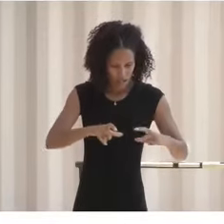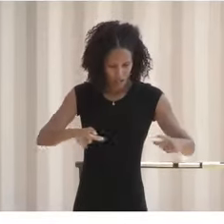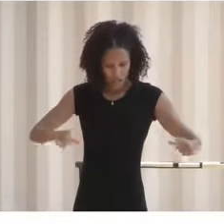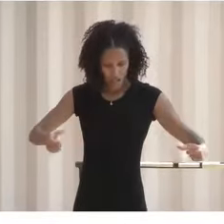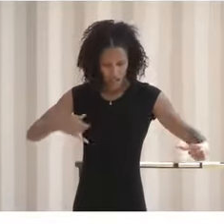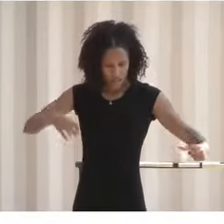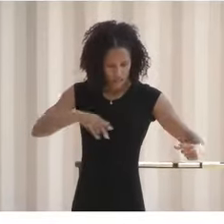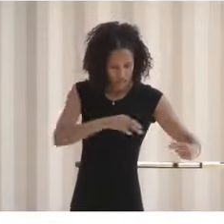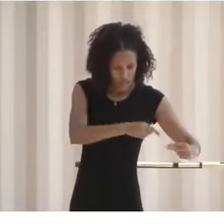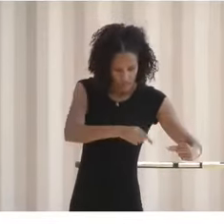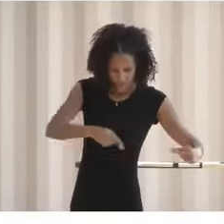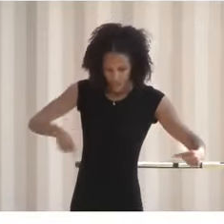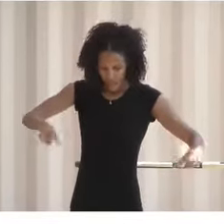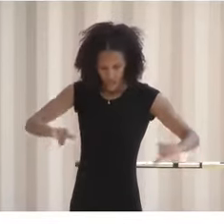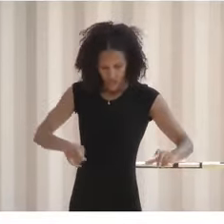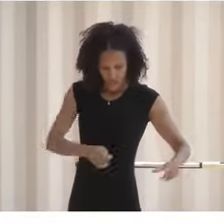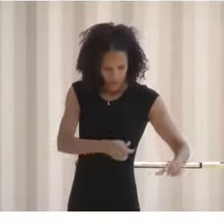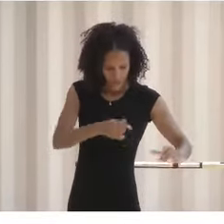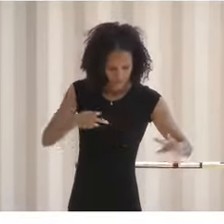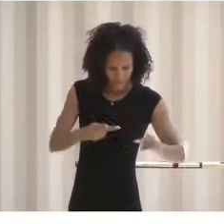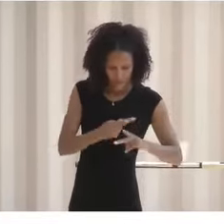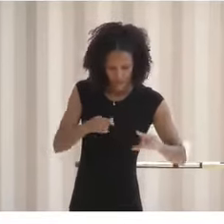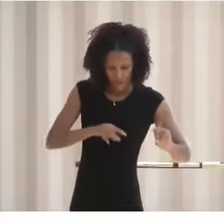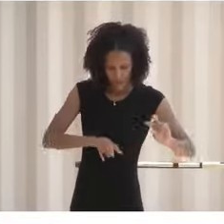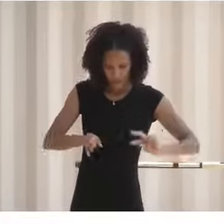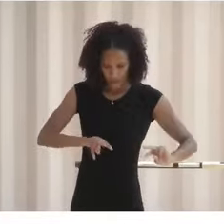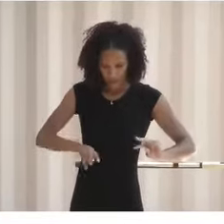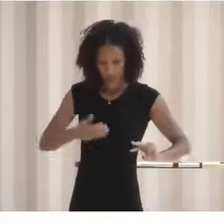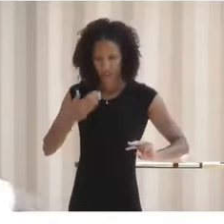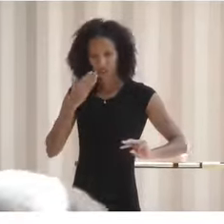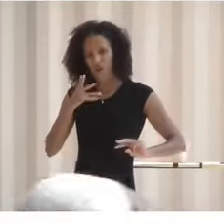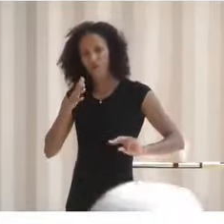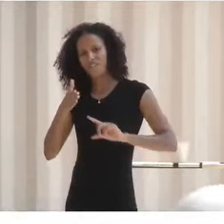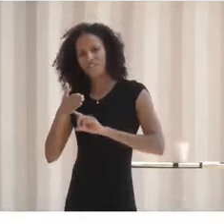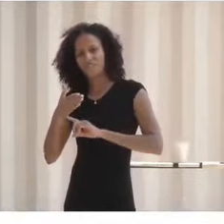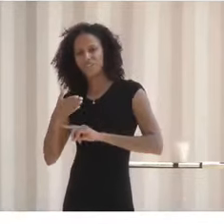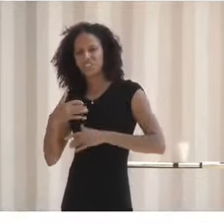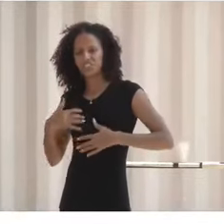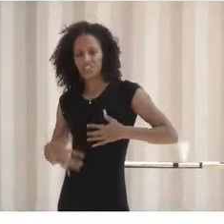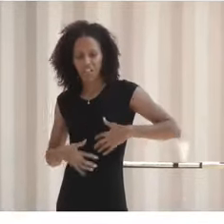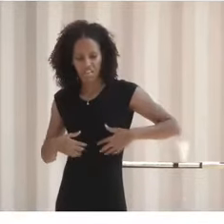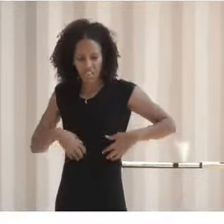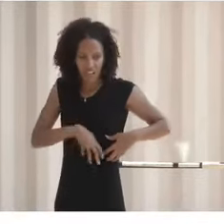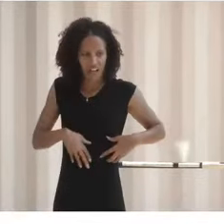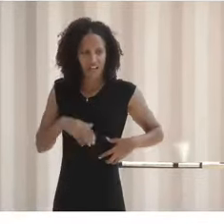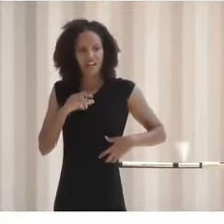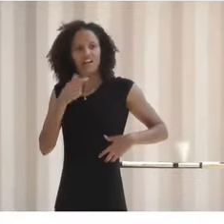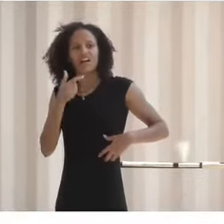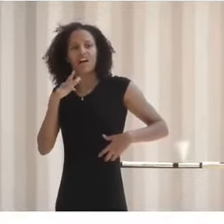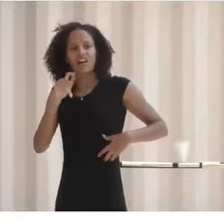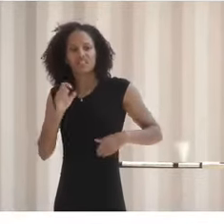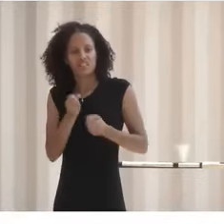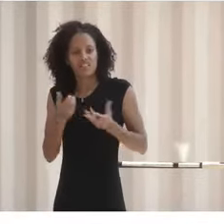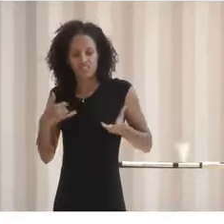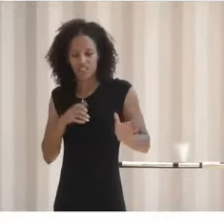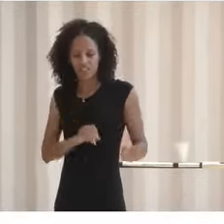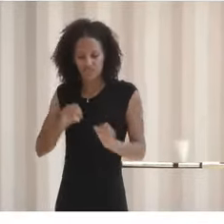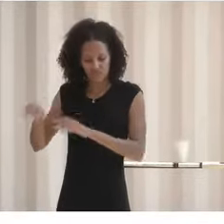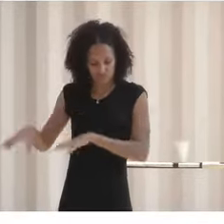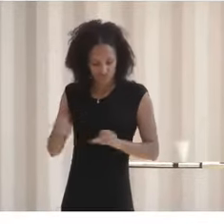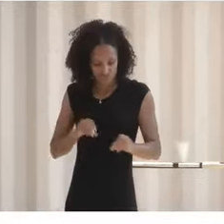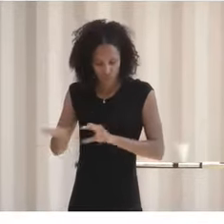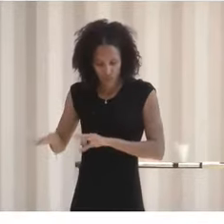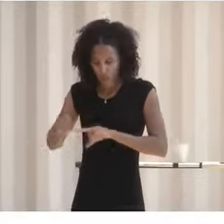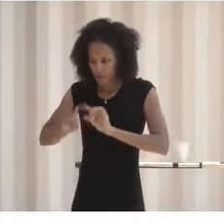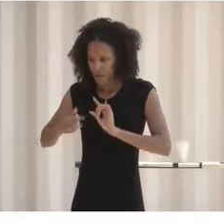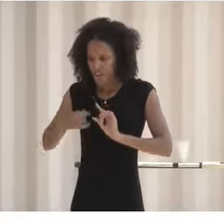of discarded fish guts and carcasses. And somehow it occurred to me that